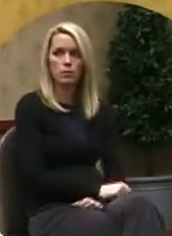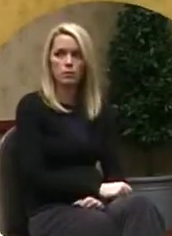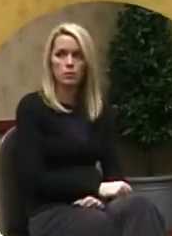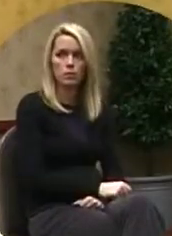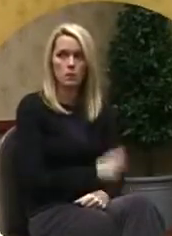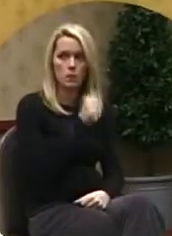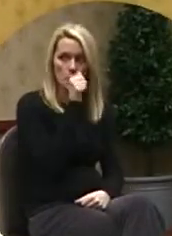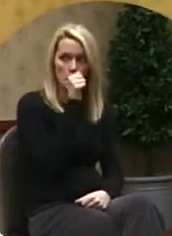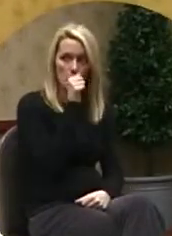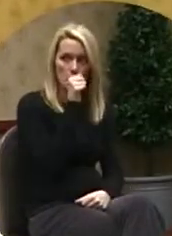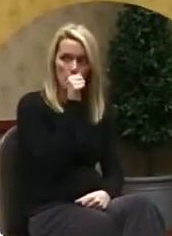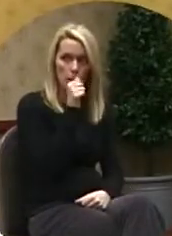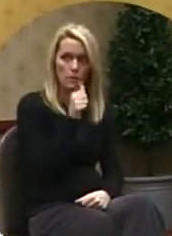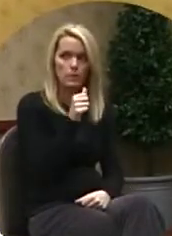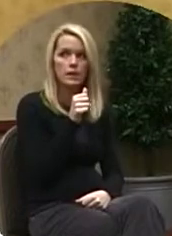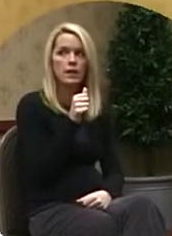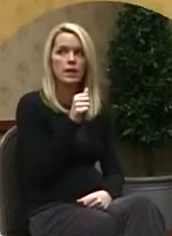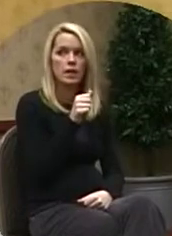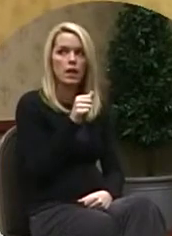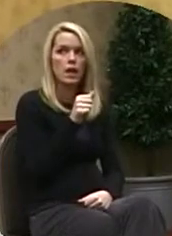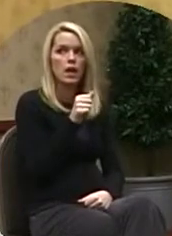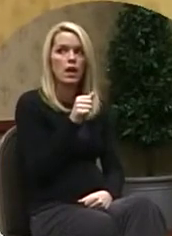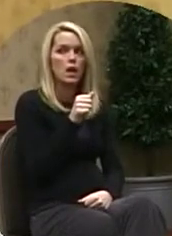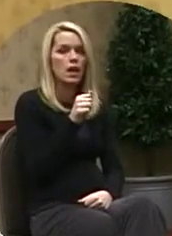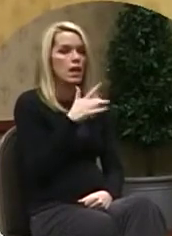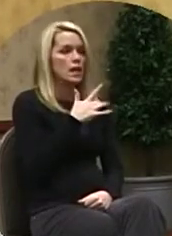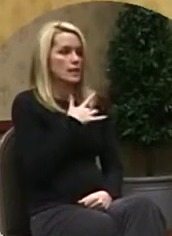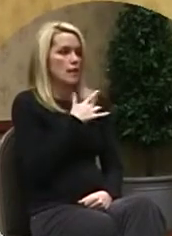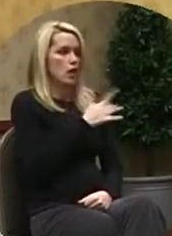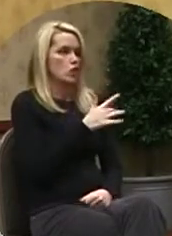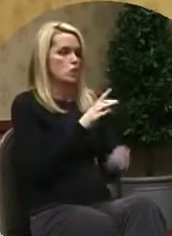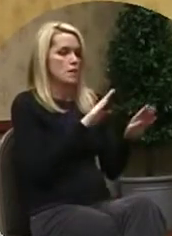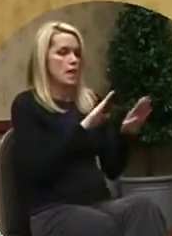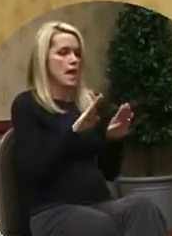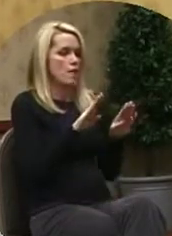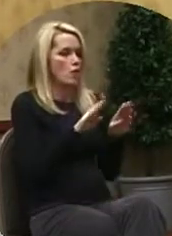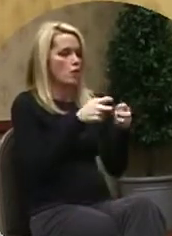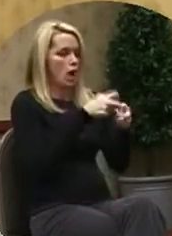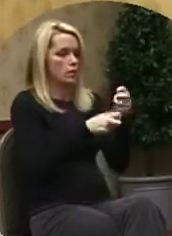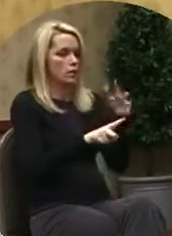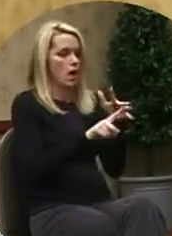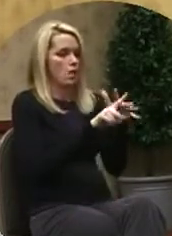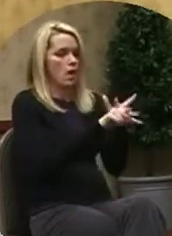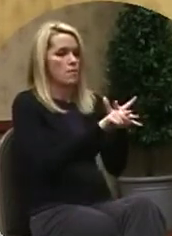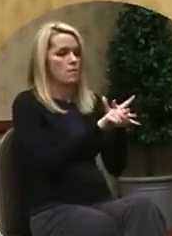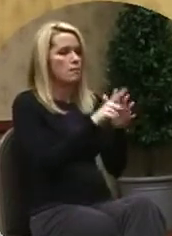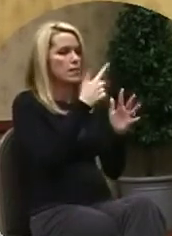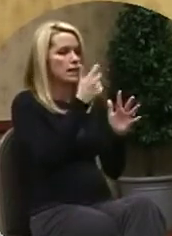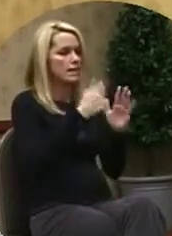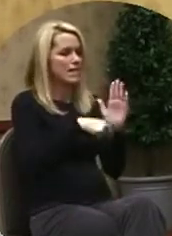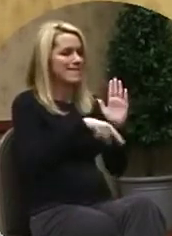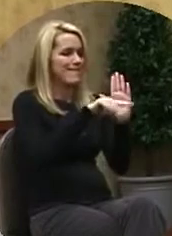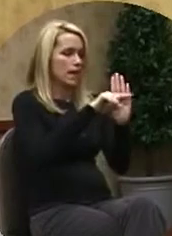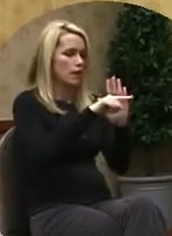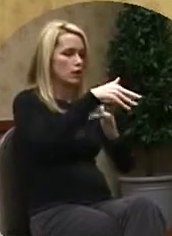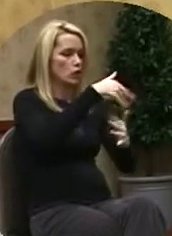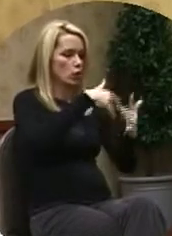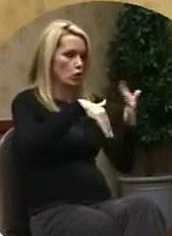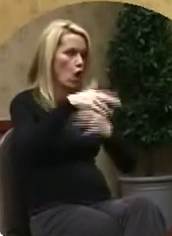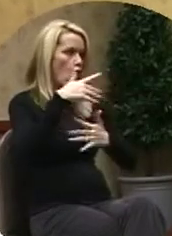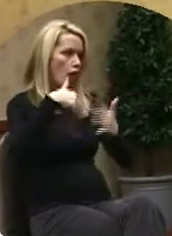Negative social interactions increase the likelihood. So if James has had an argument with a peer during